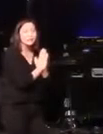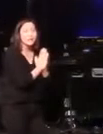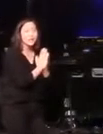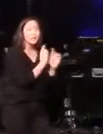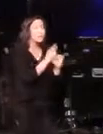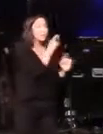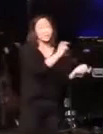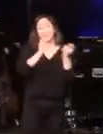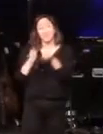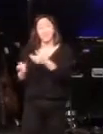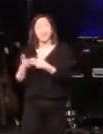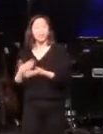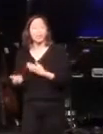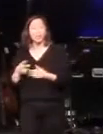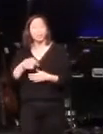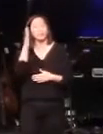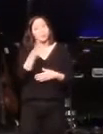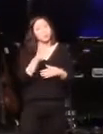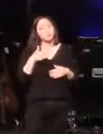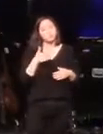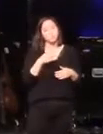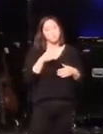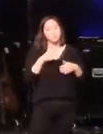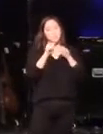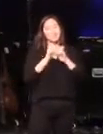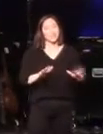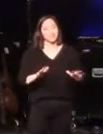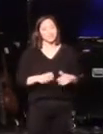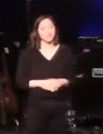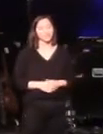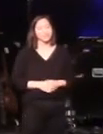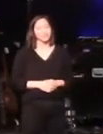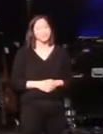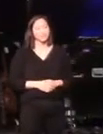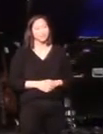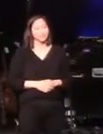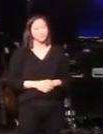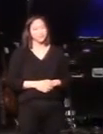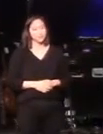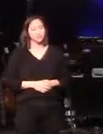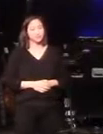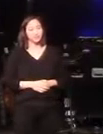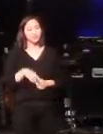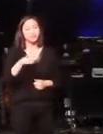look, the fruit that increases to your credit. Philippians